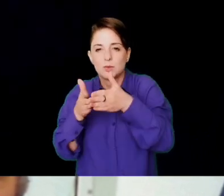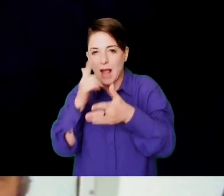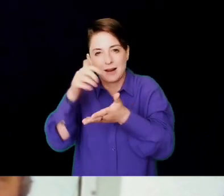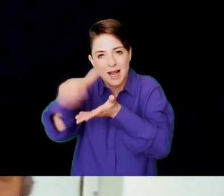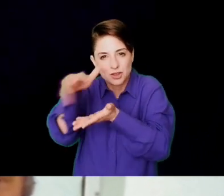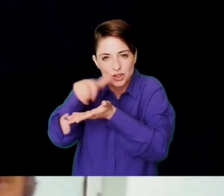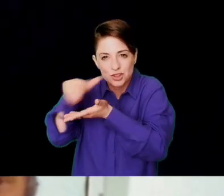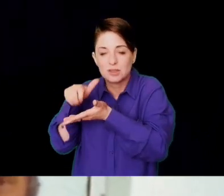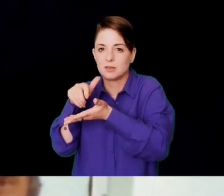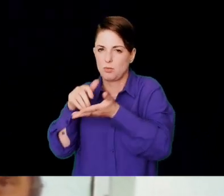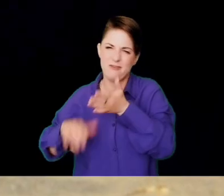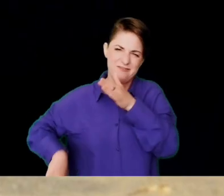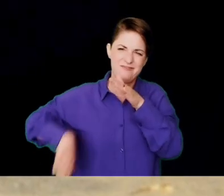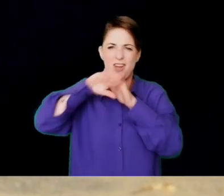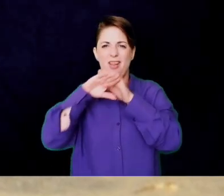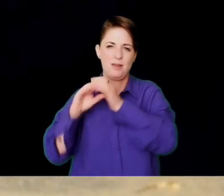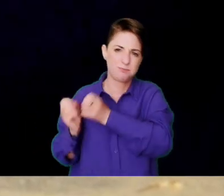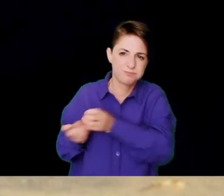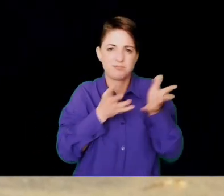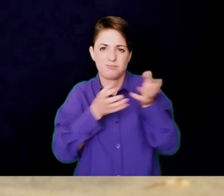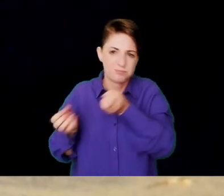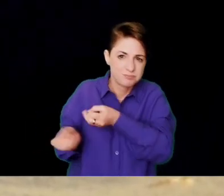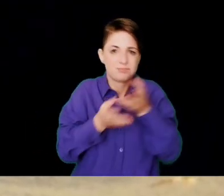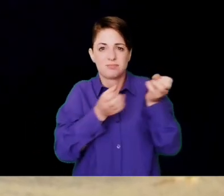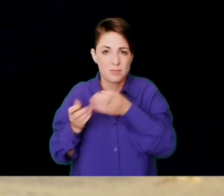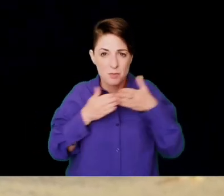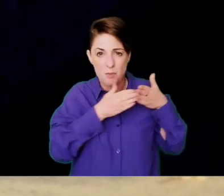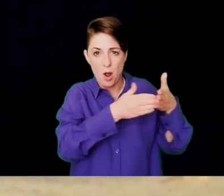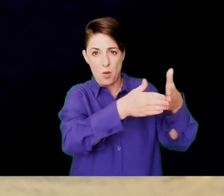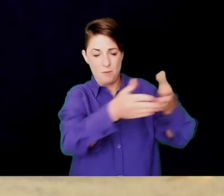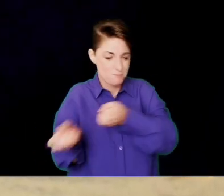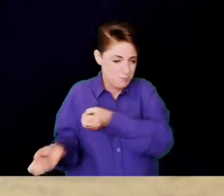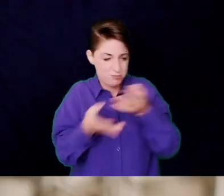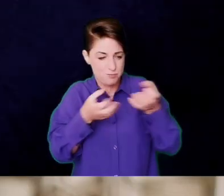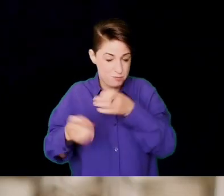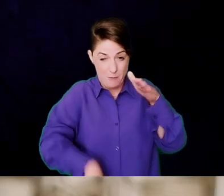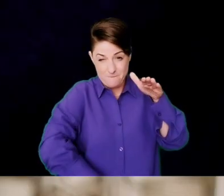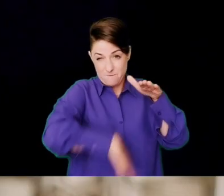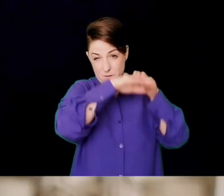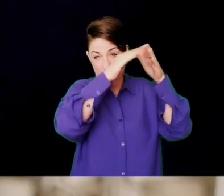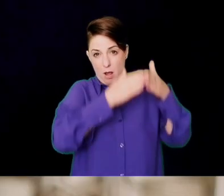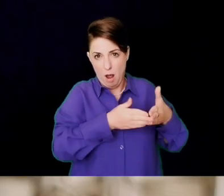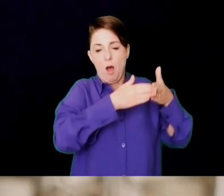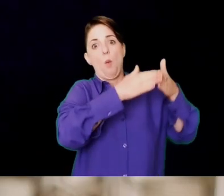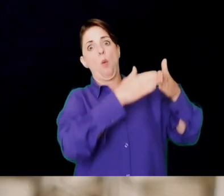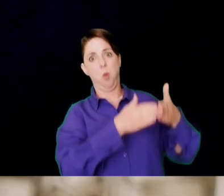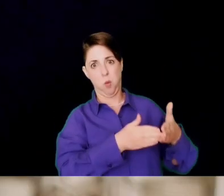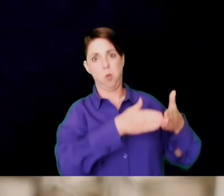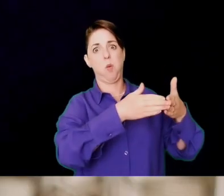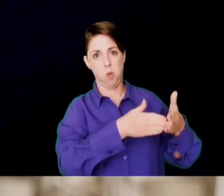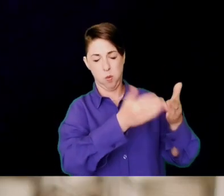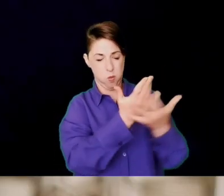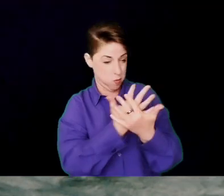there. You know, and we used to literally fill them up to the gunnels with fish till we couldn't get no more on the boats. The boats were